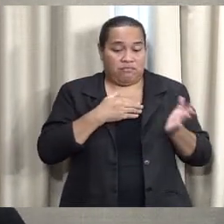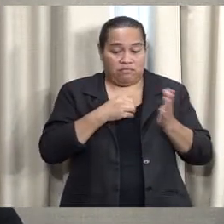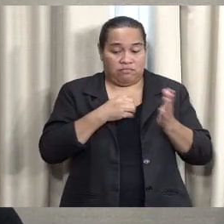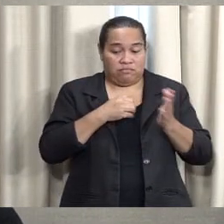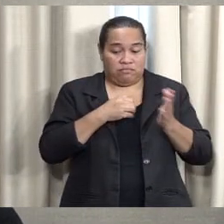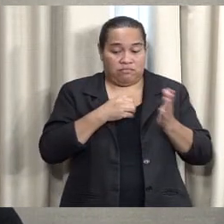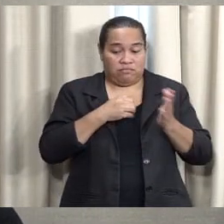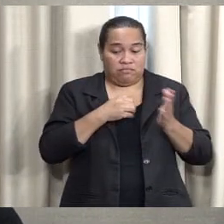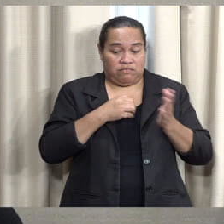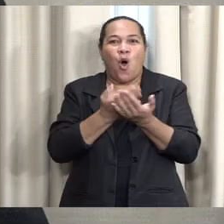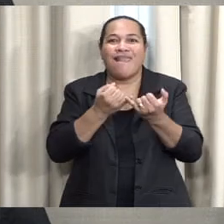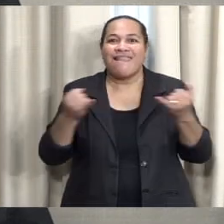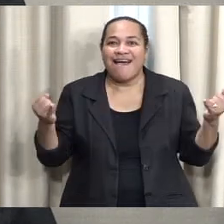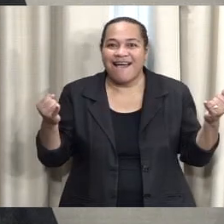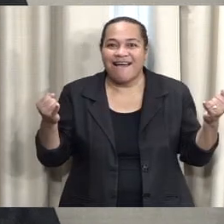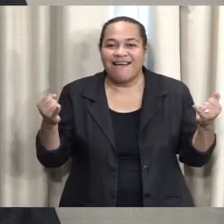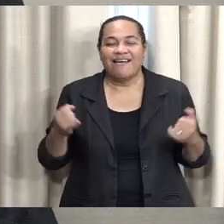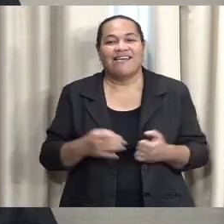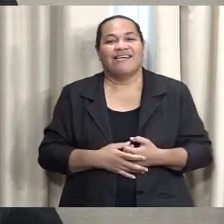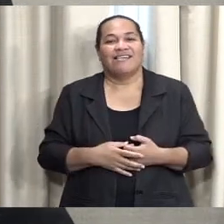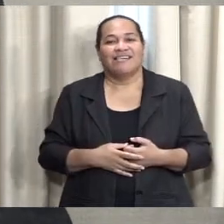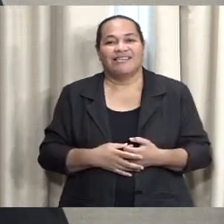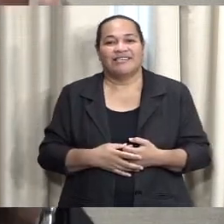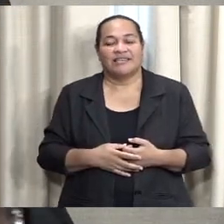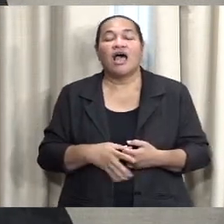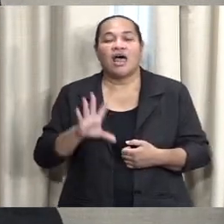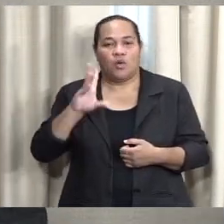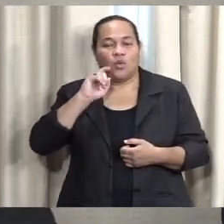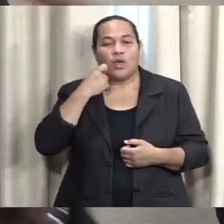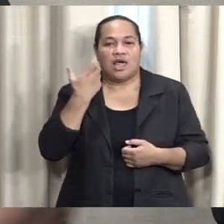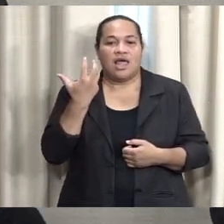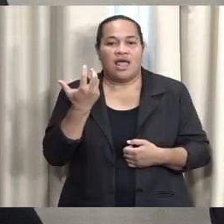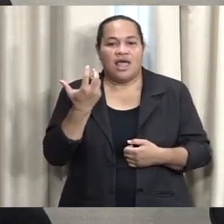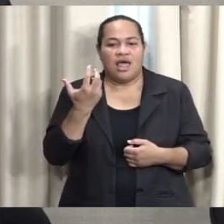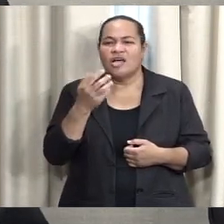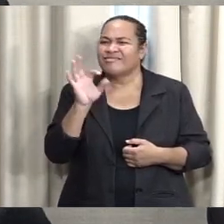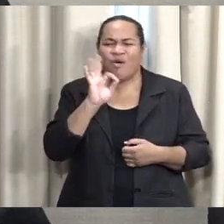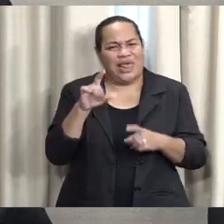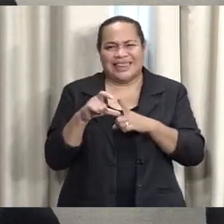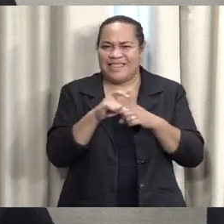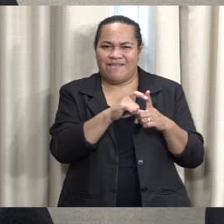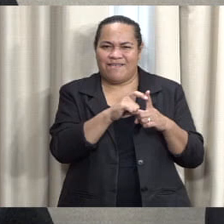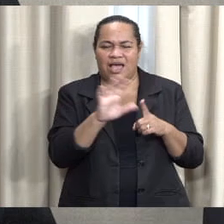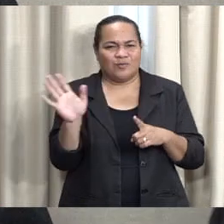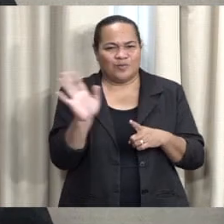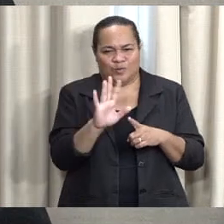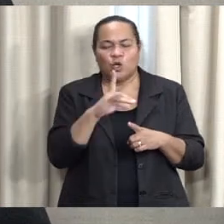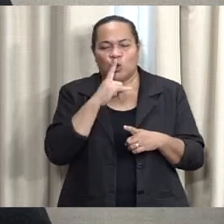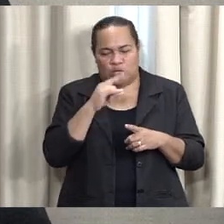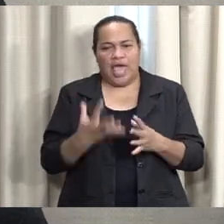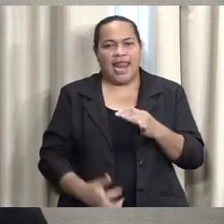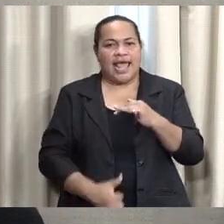be available online. And so there will be no difficulty at all in